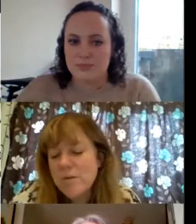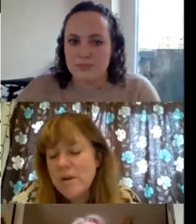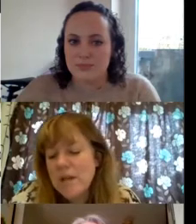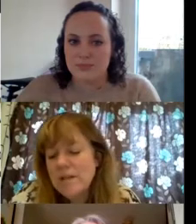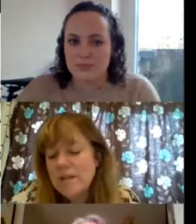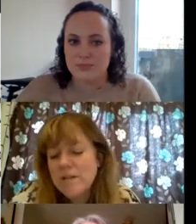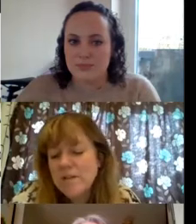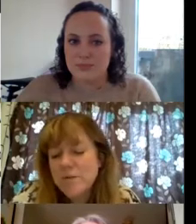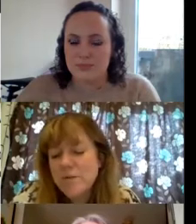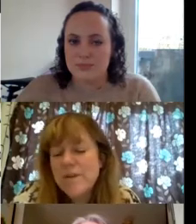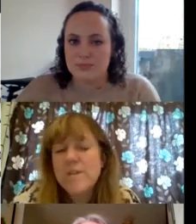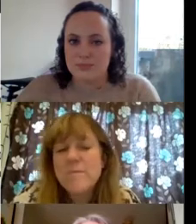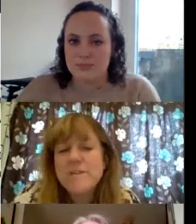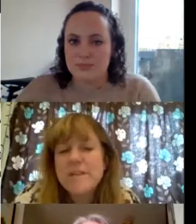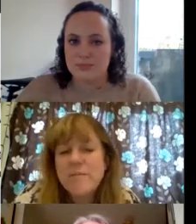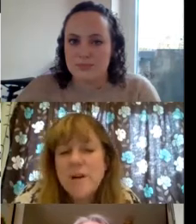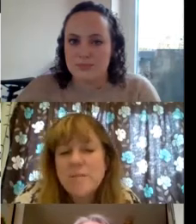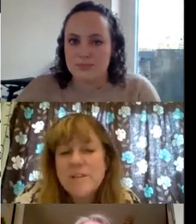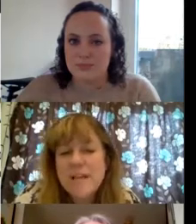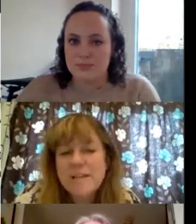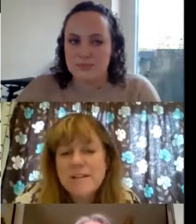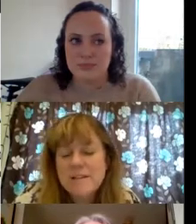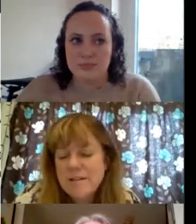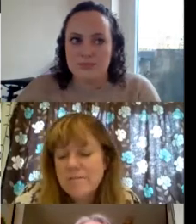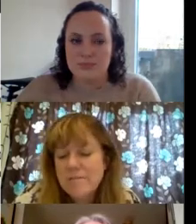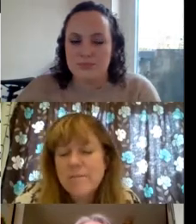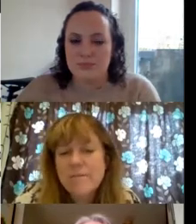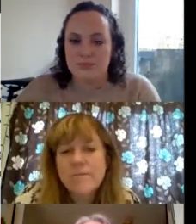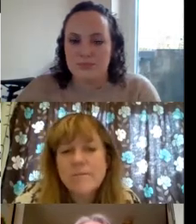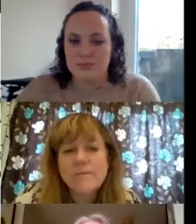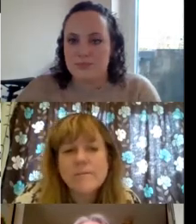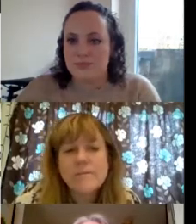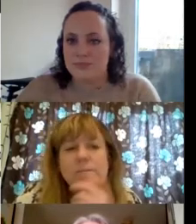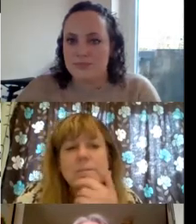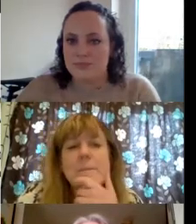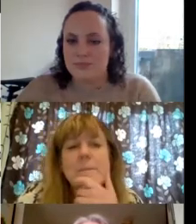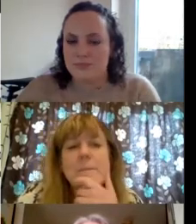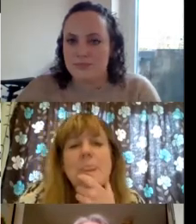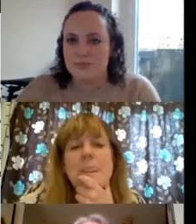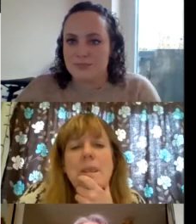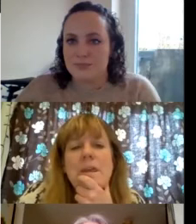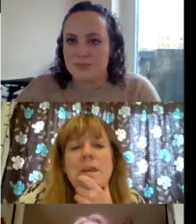into the story that the museum represents.